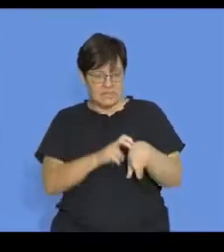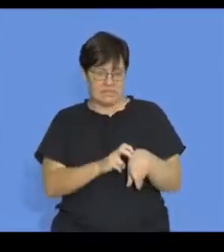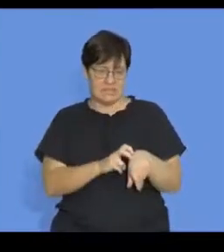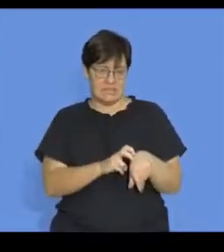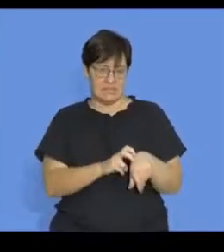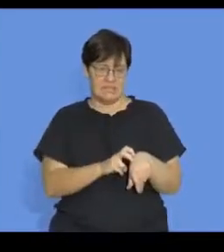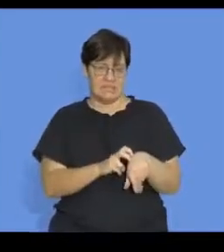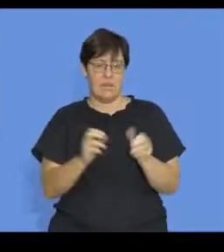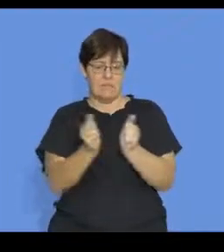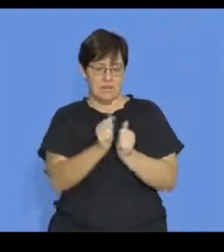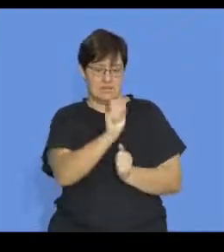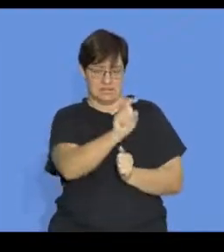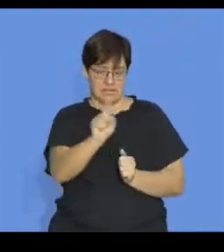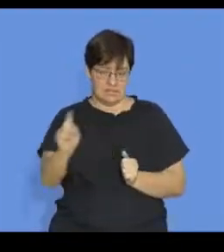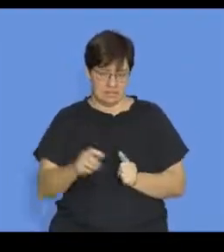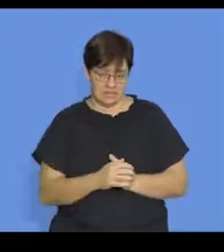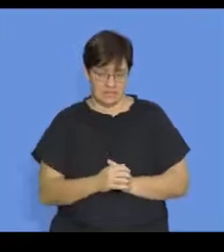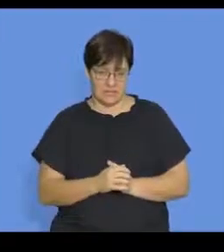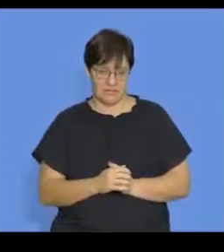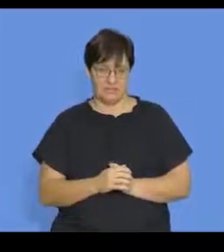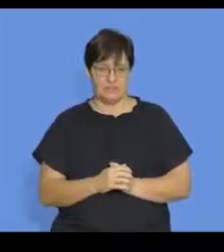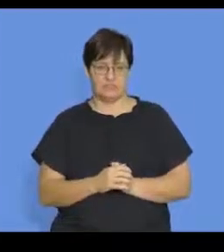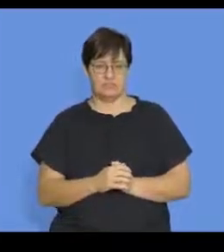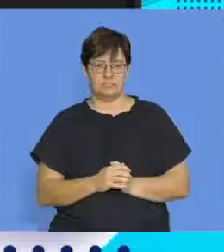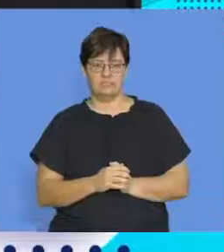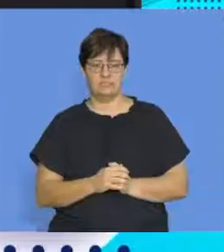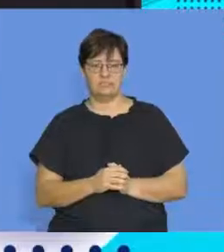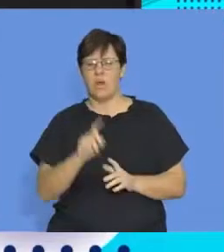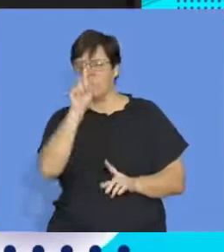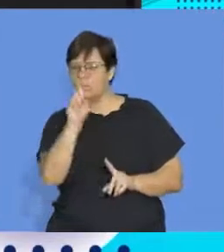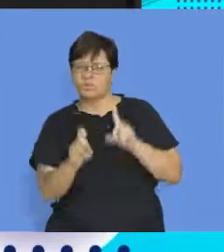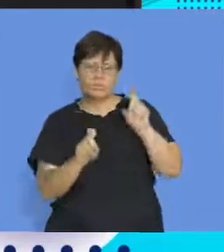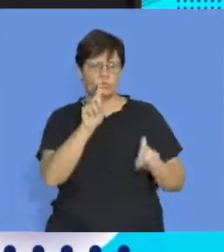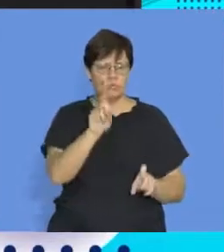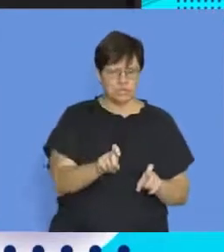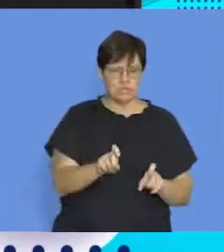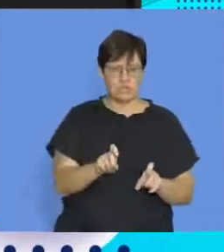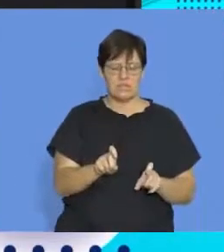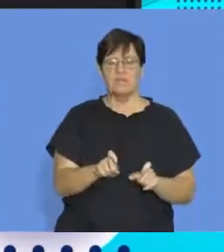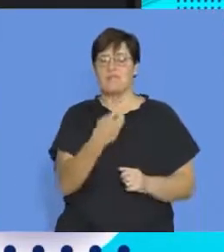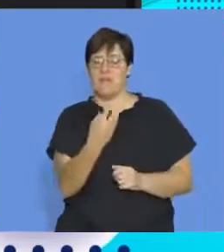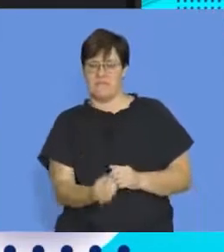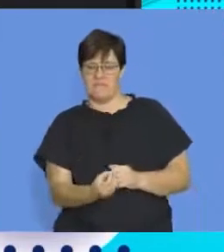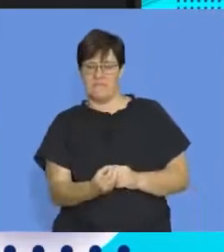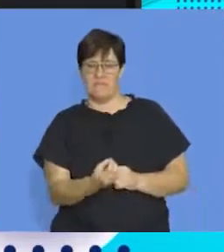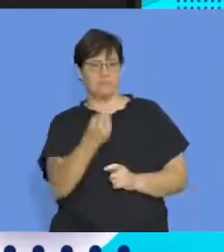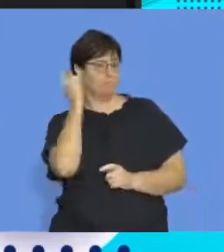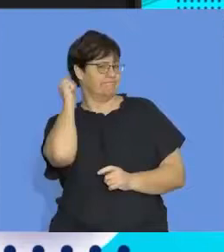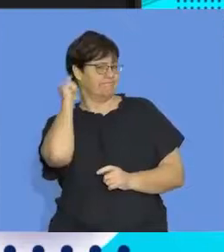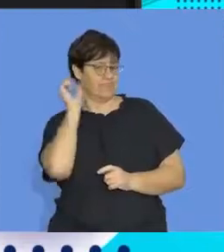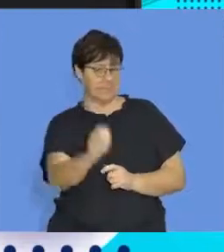by partners? Okay? Right, so obviously these are the questions that we would have in our